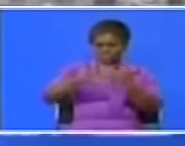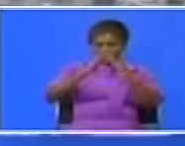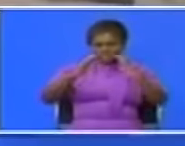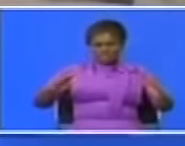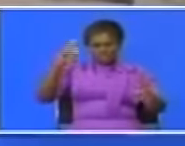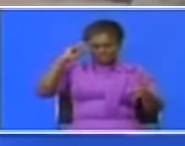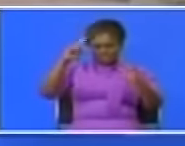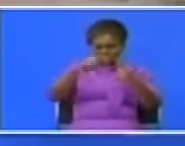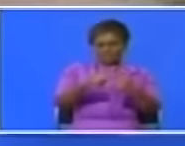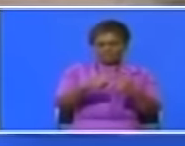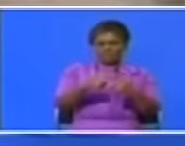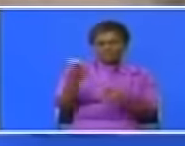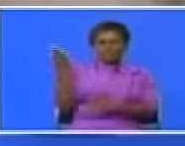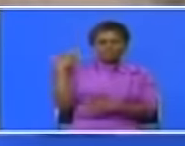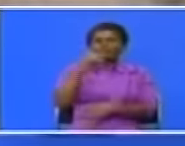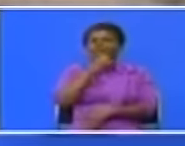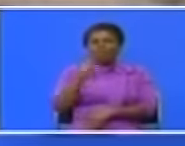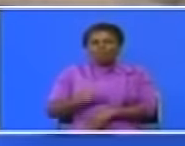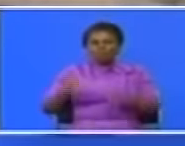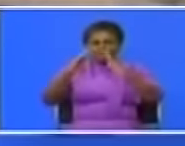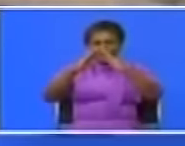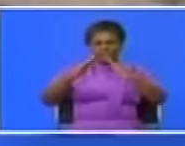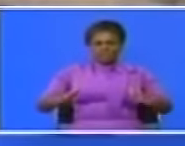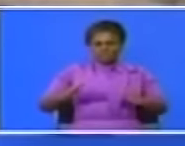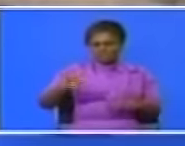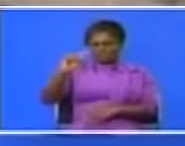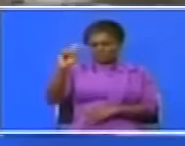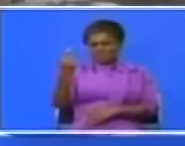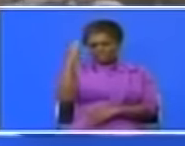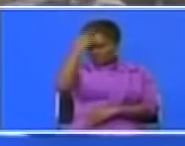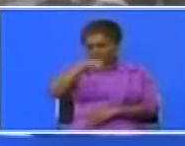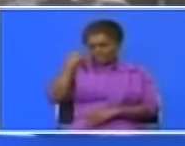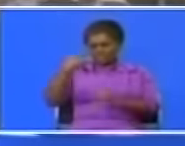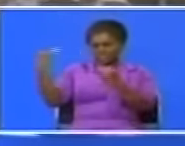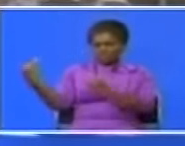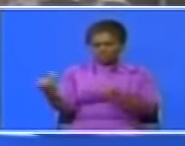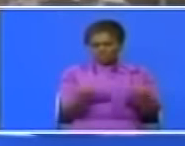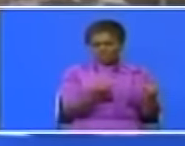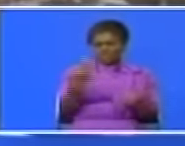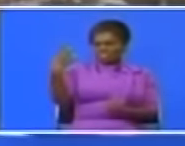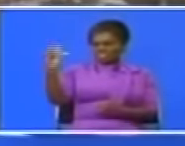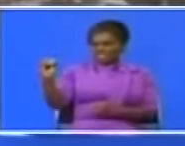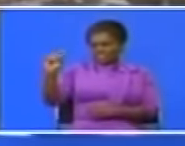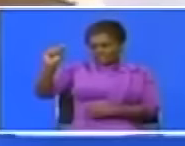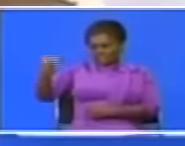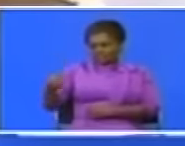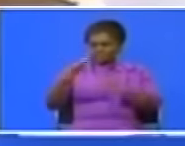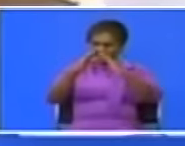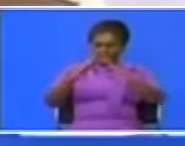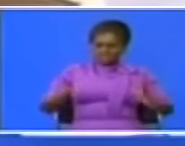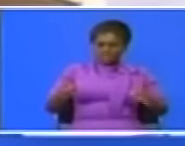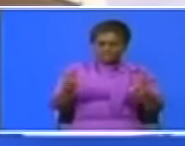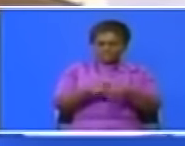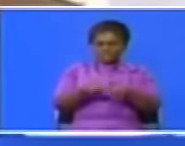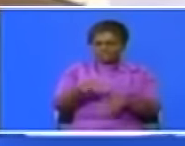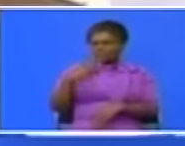the old and dilapidated former municipal council houses. The first phase of the project is set to introduce some 30,000 housing units at a cost of a